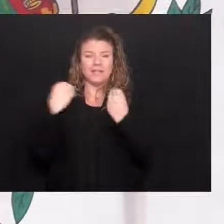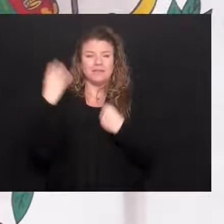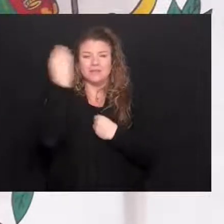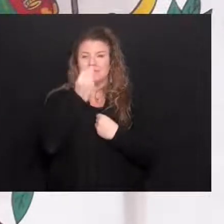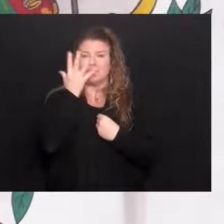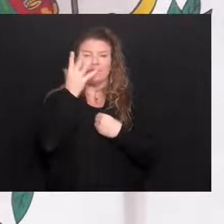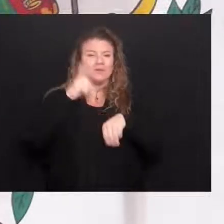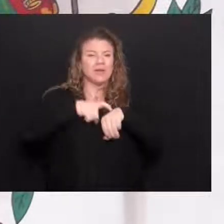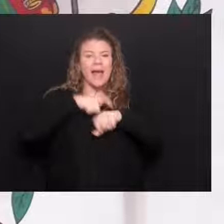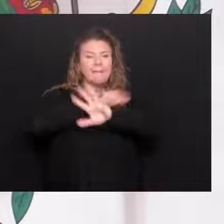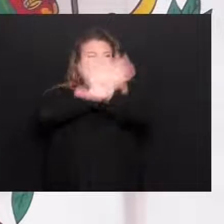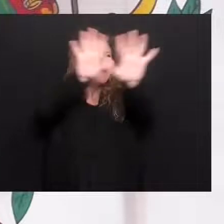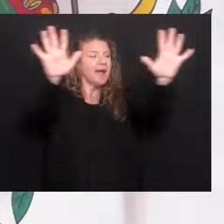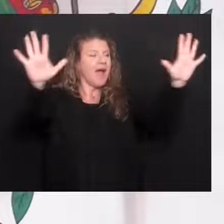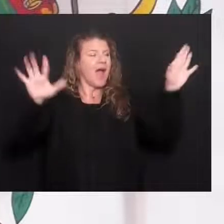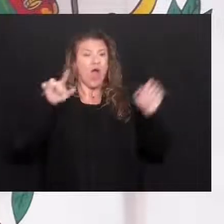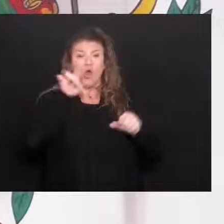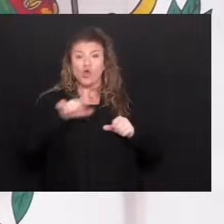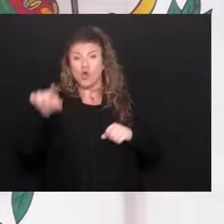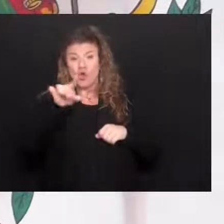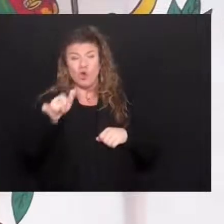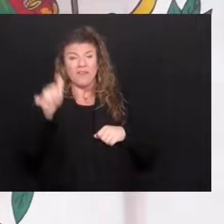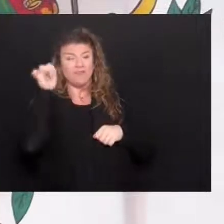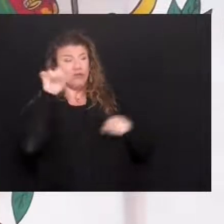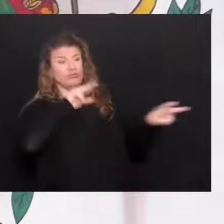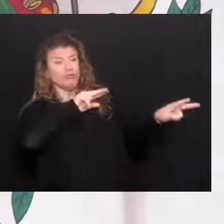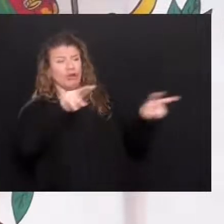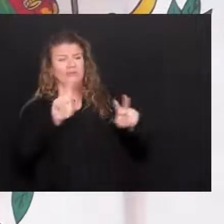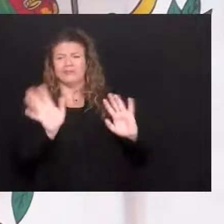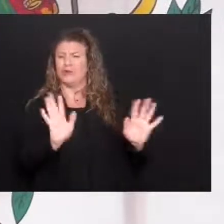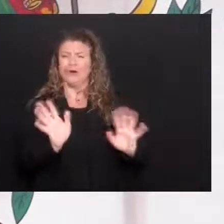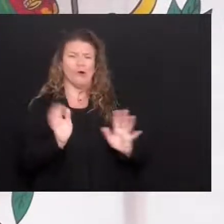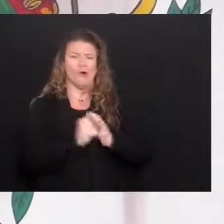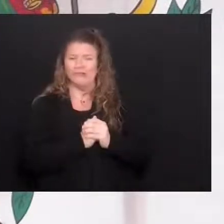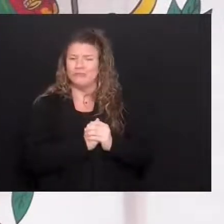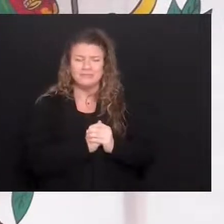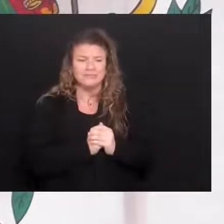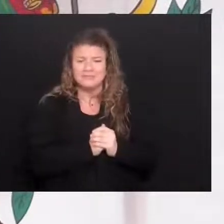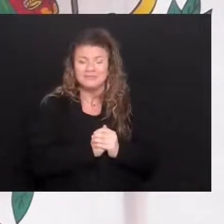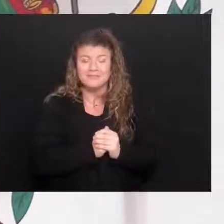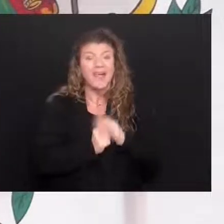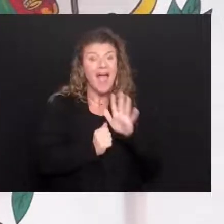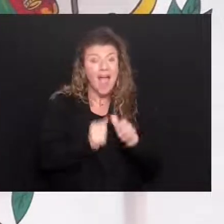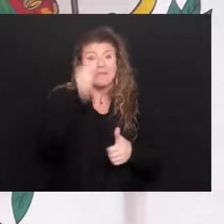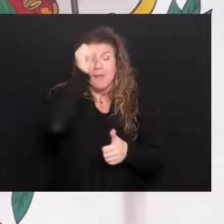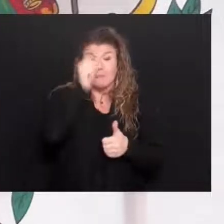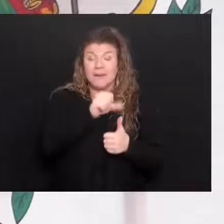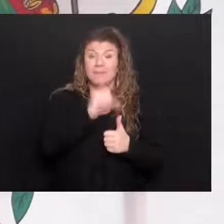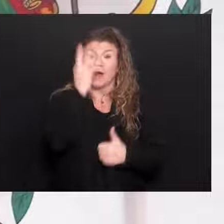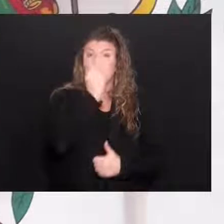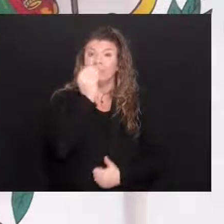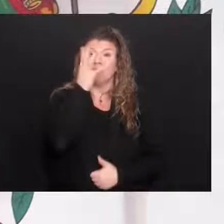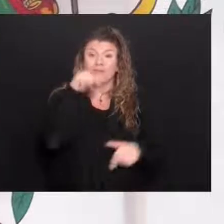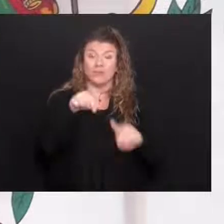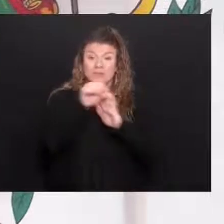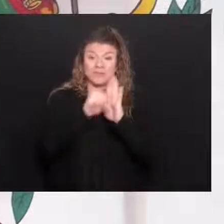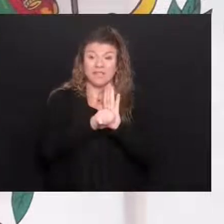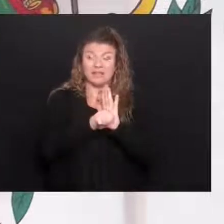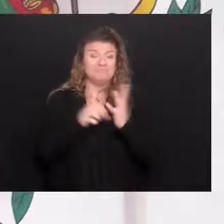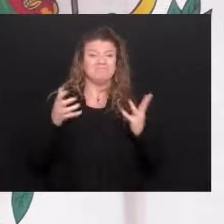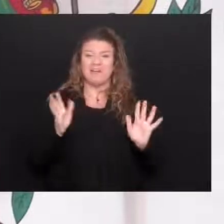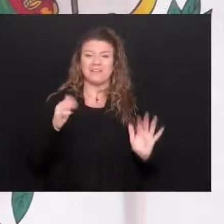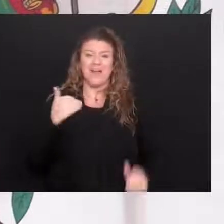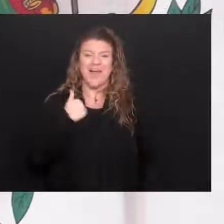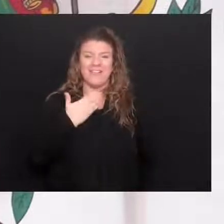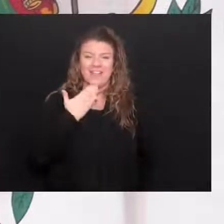go by. Don't let it go by without seeing it. And then remember it. Just remember how beautiful it truly is. That's all I got